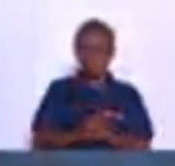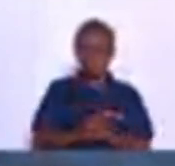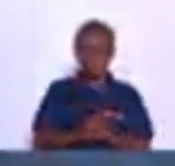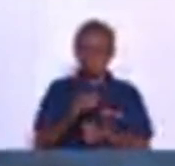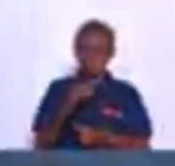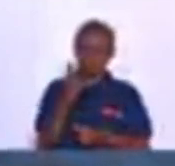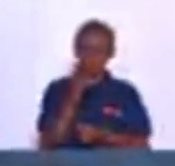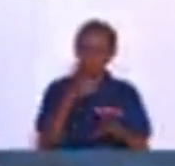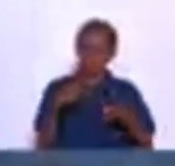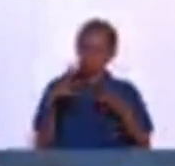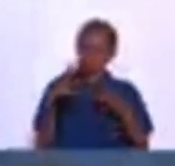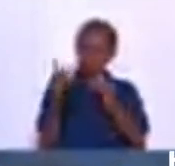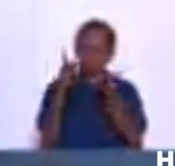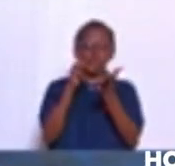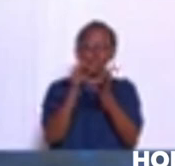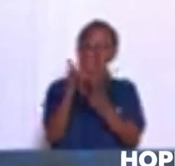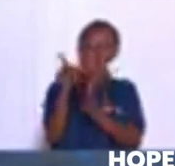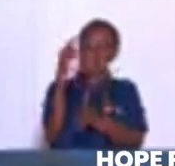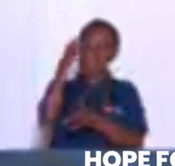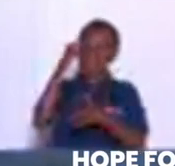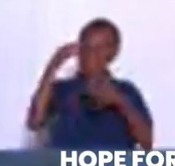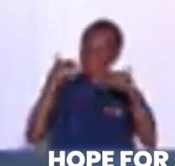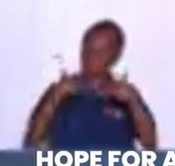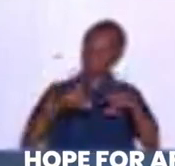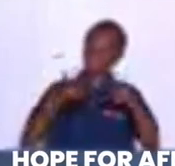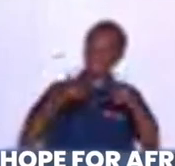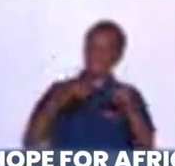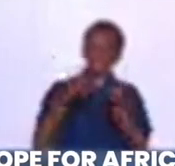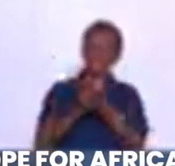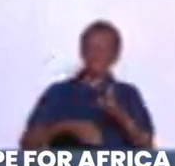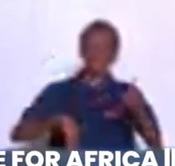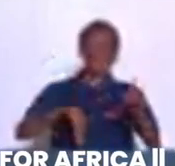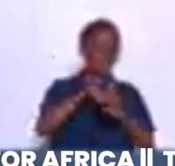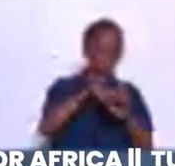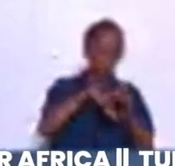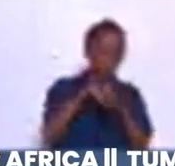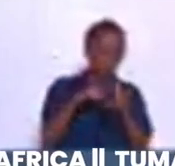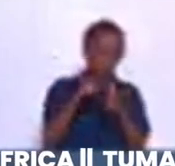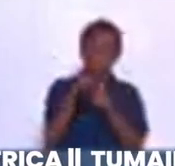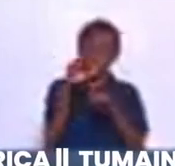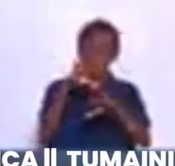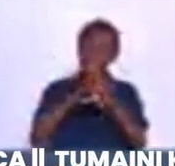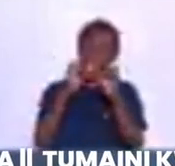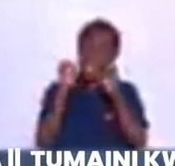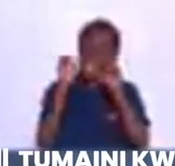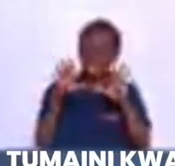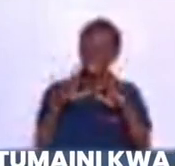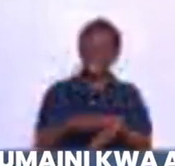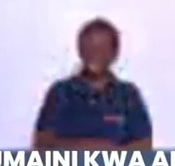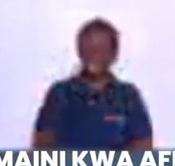who is going to be paid for that, and you get nothing.